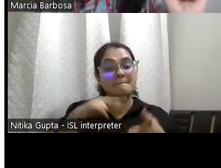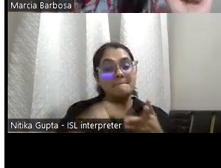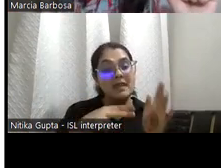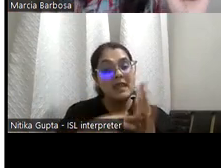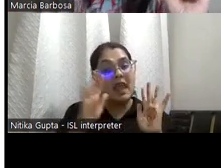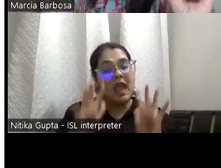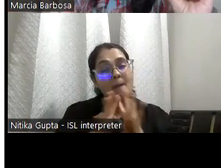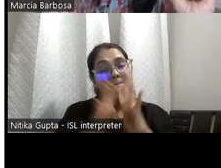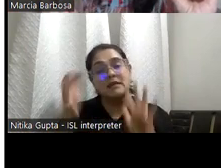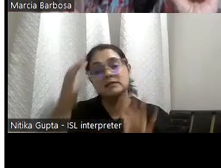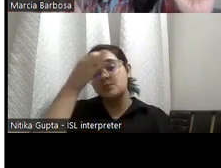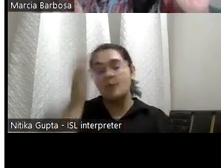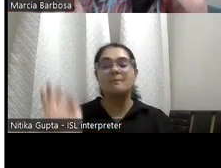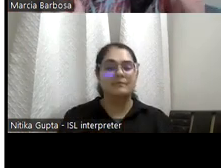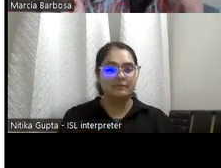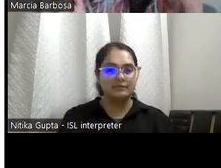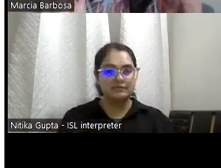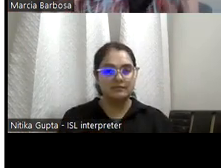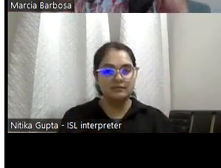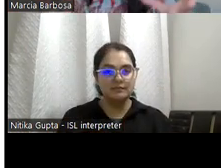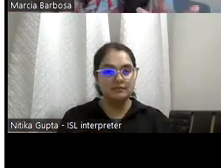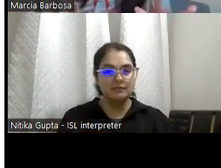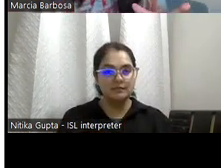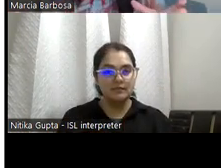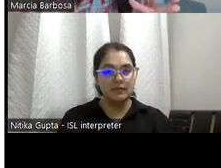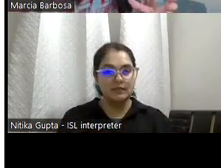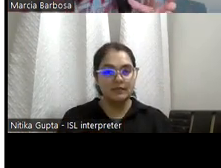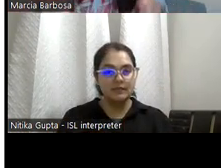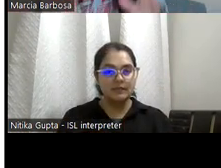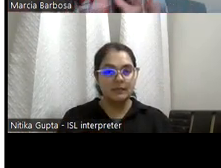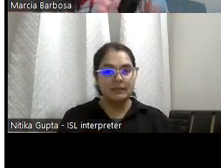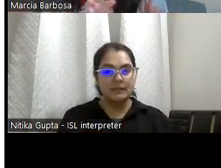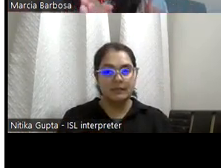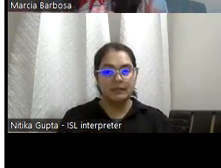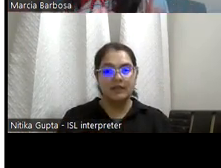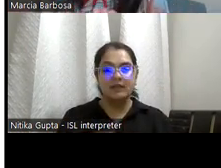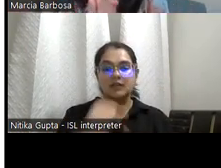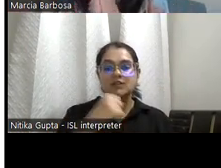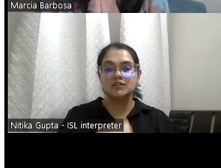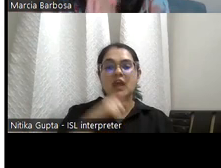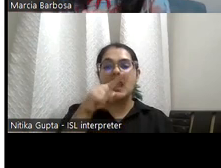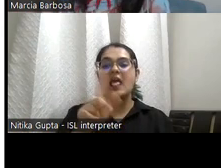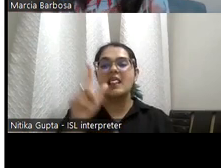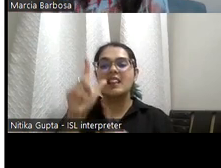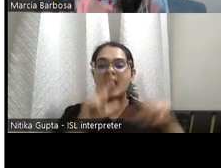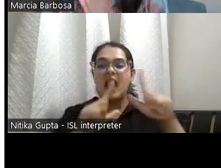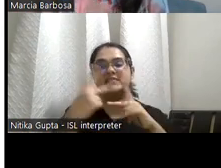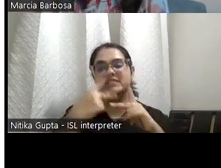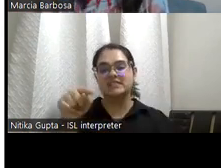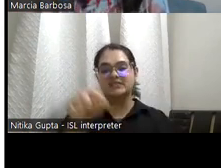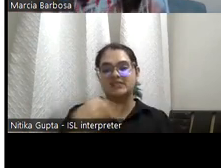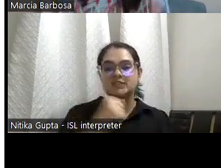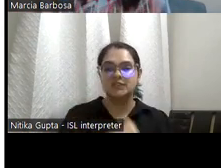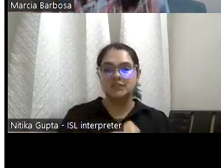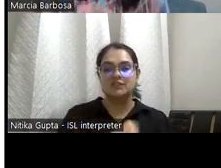biggest challenge, next slide, please, to overcome. Sorry for being in Portuguese, but what I'm showing here is a